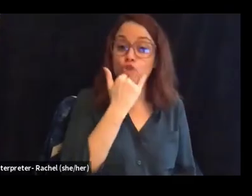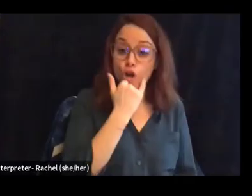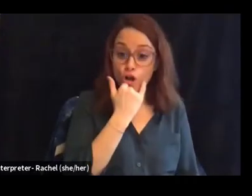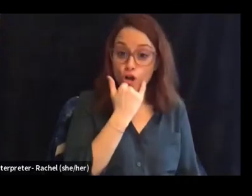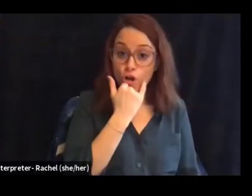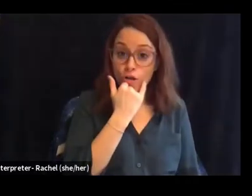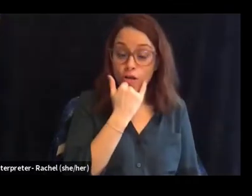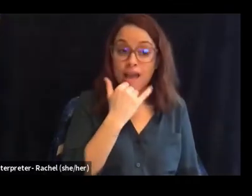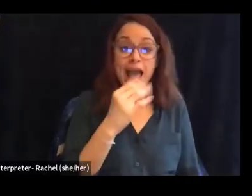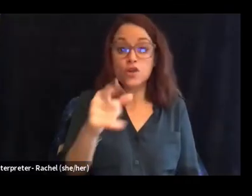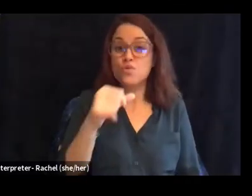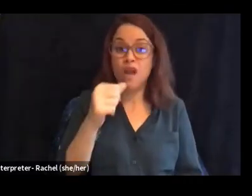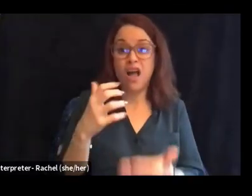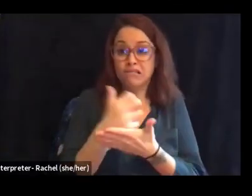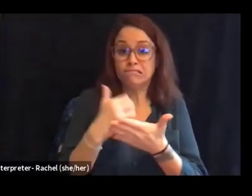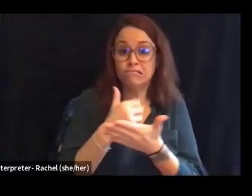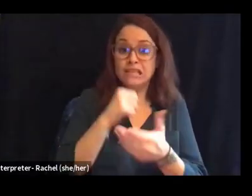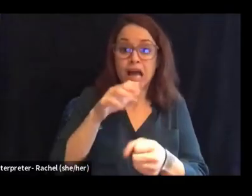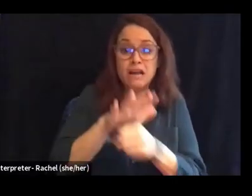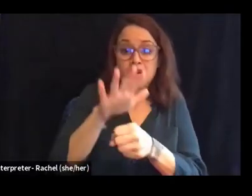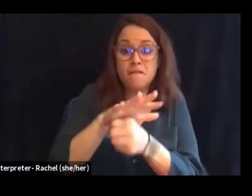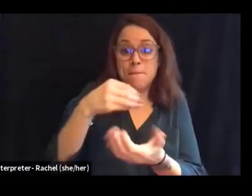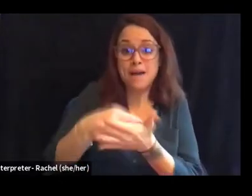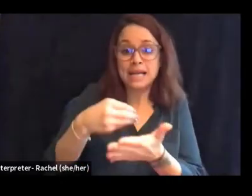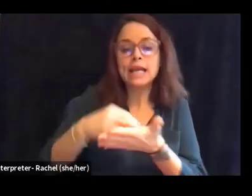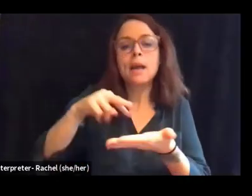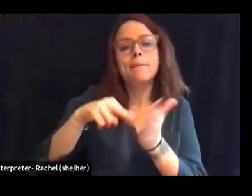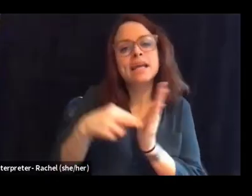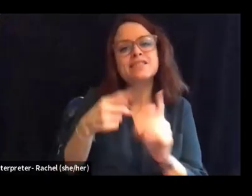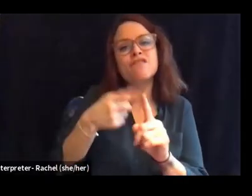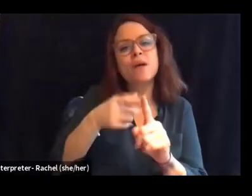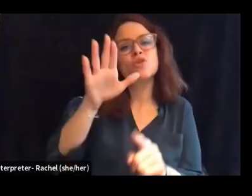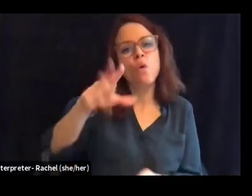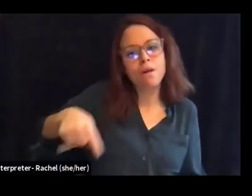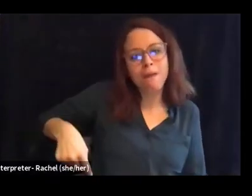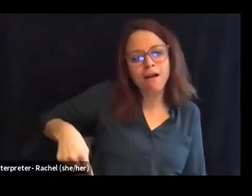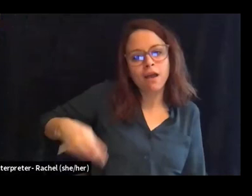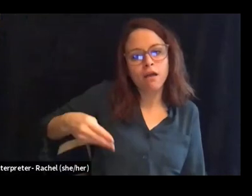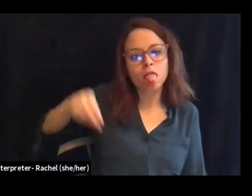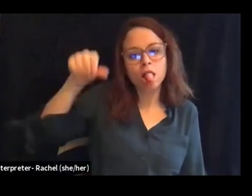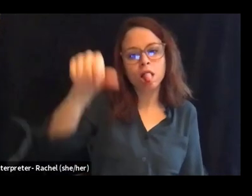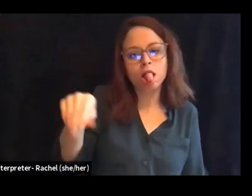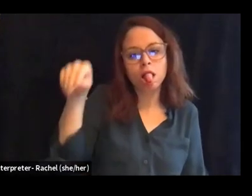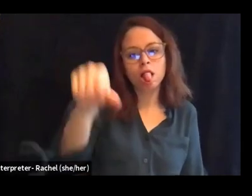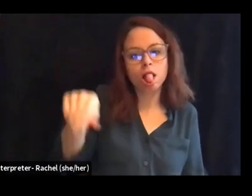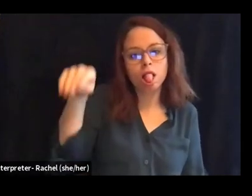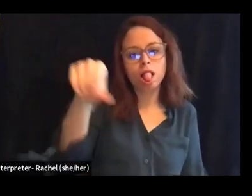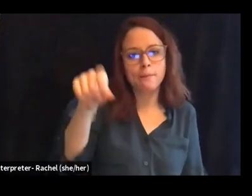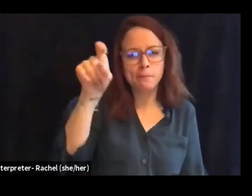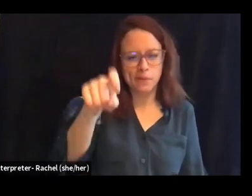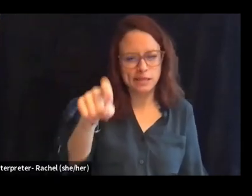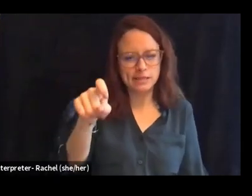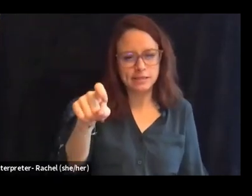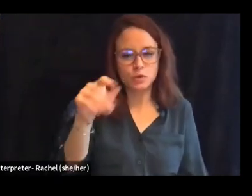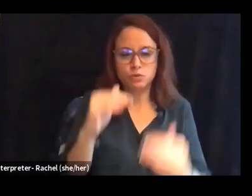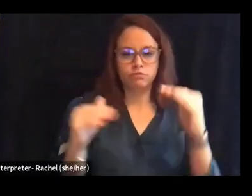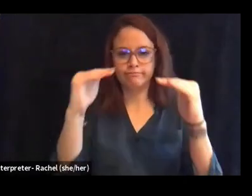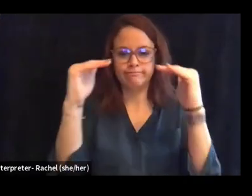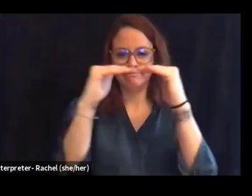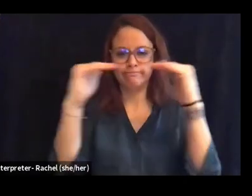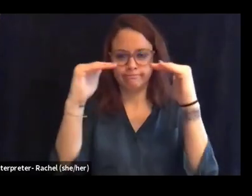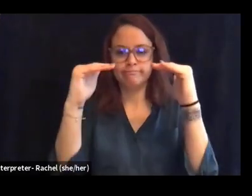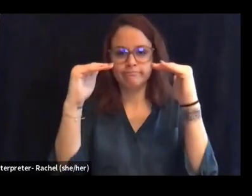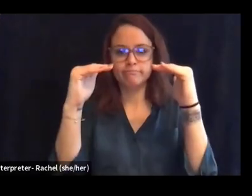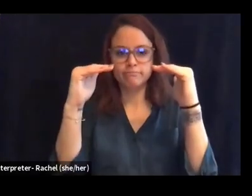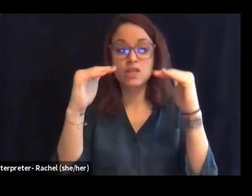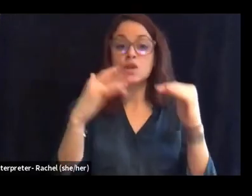owner, you're going to be writing a check to cover your expenses. And we certainly don't want to do that. So what typically happens is, if revenue estimates don't